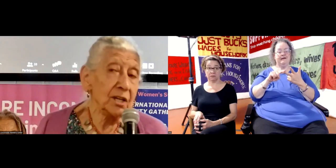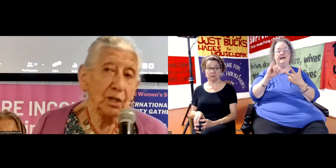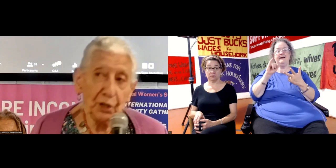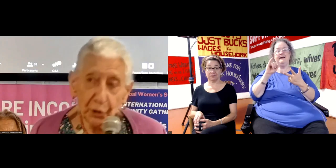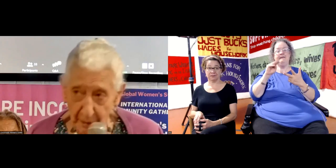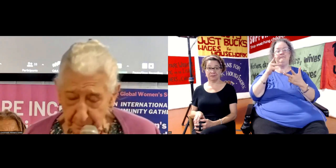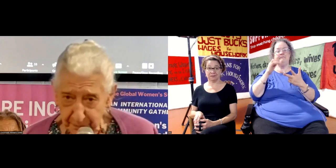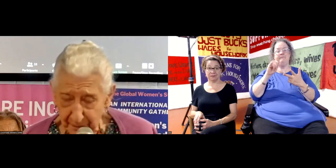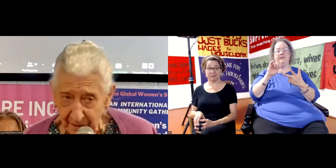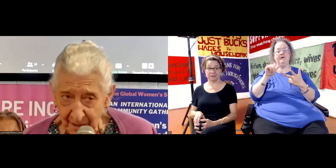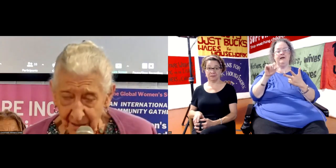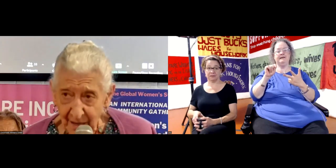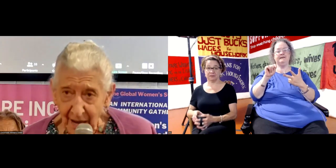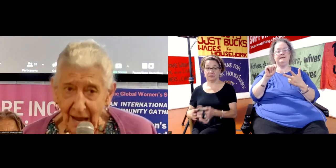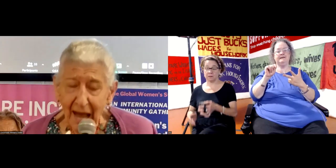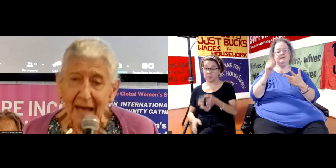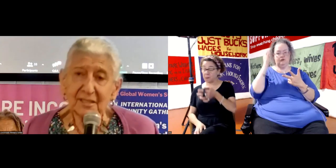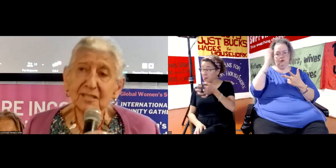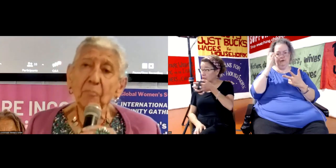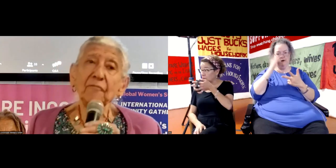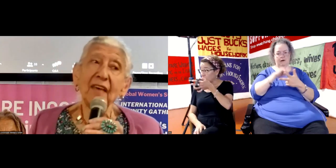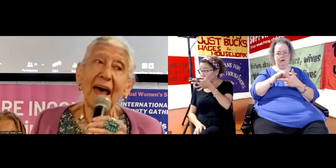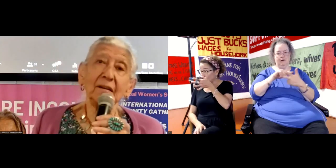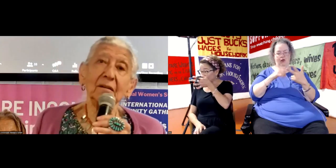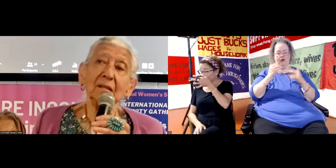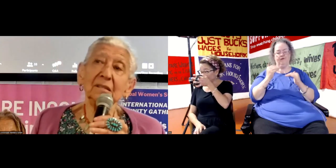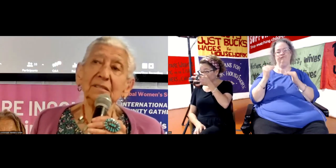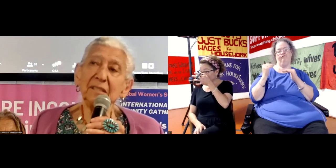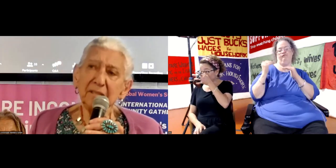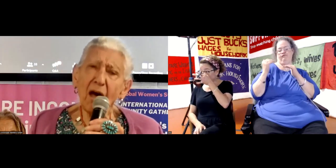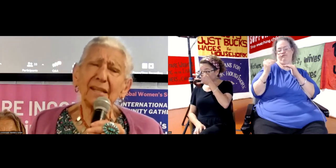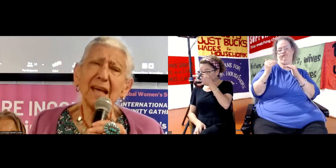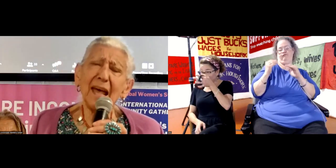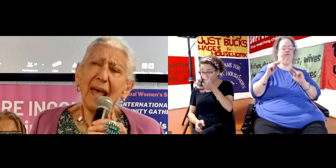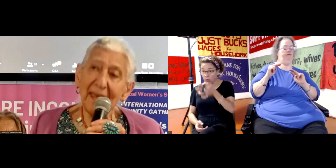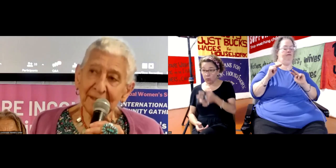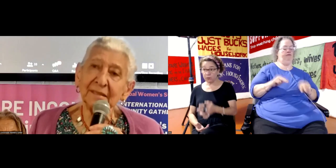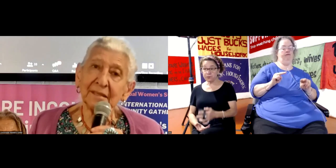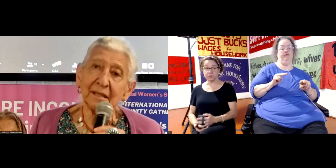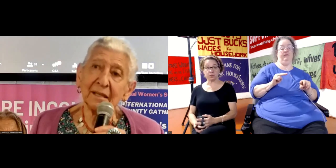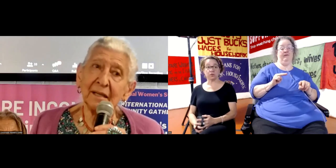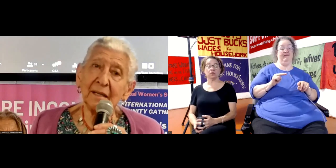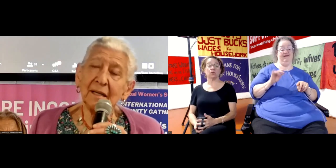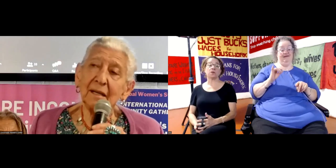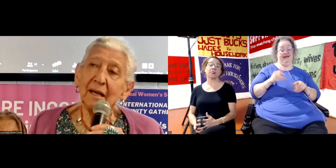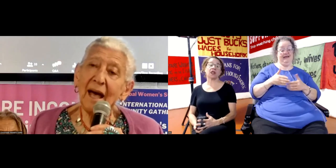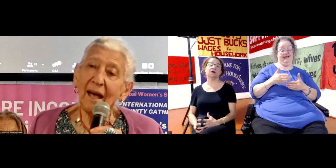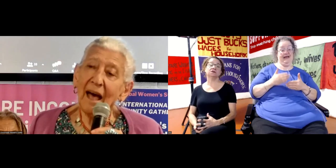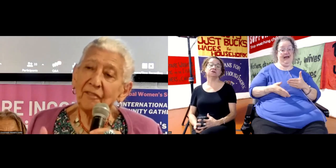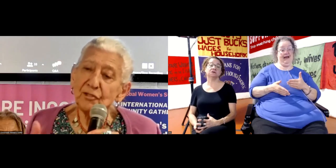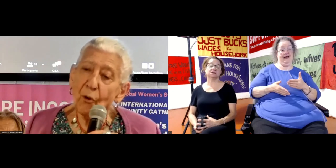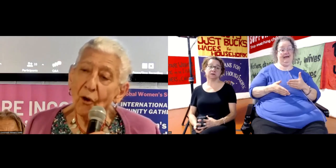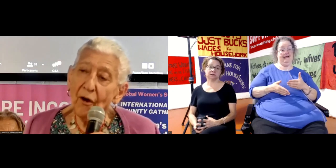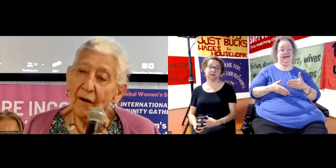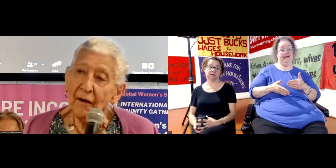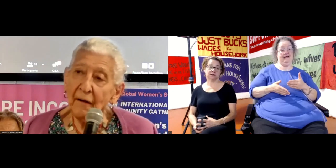imperialist Europe. And some of that did not end at